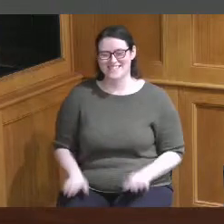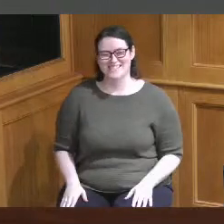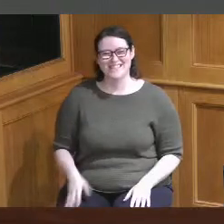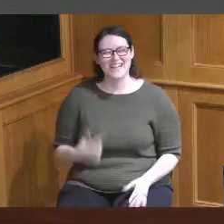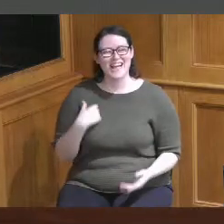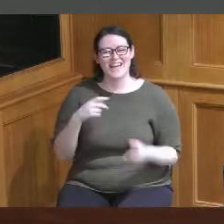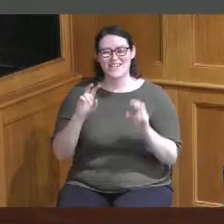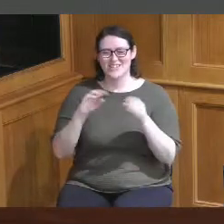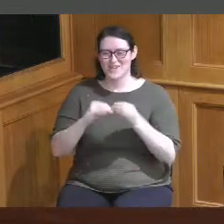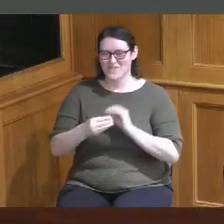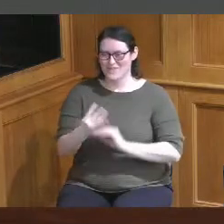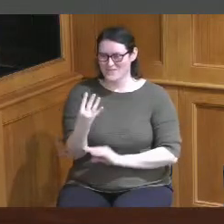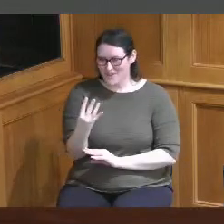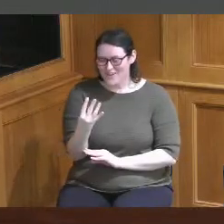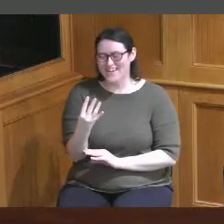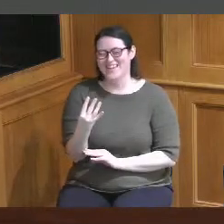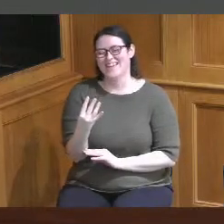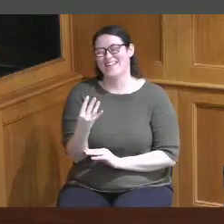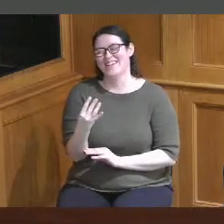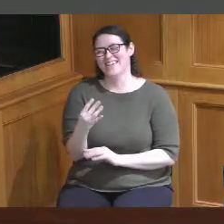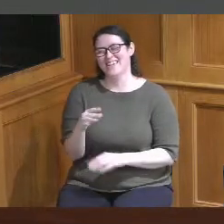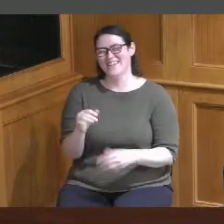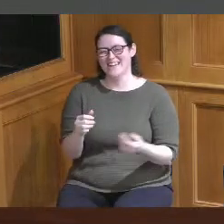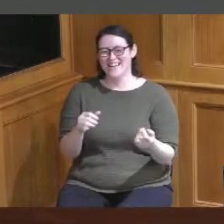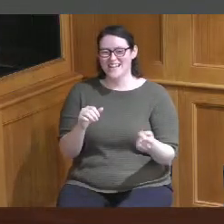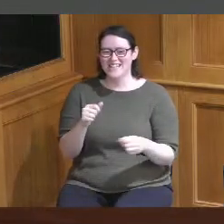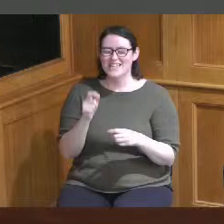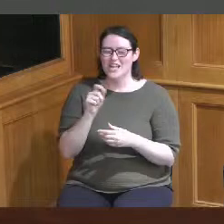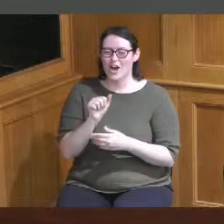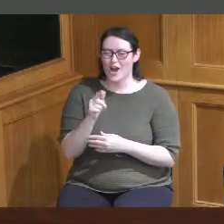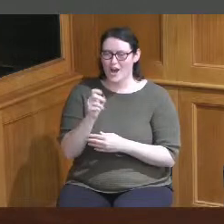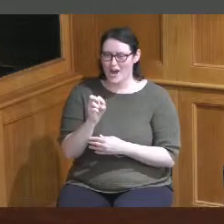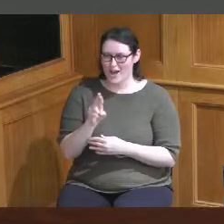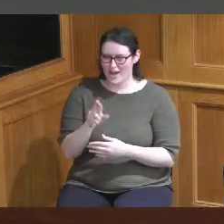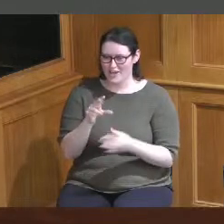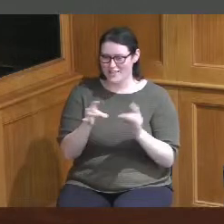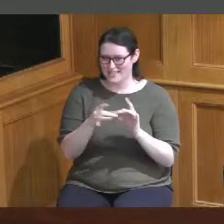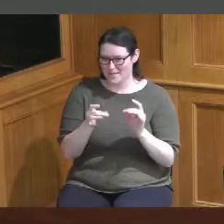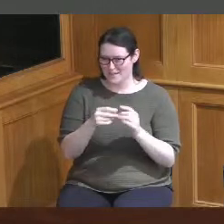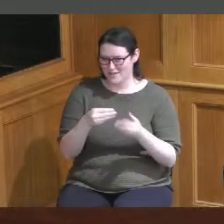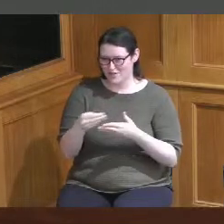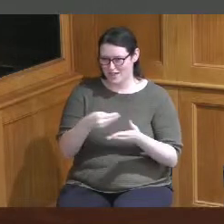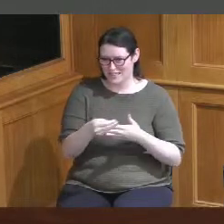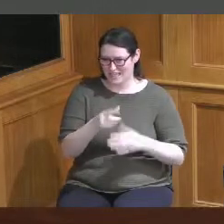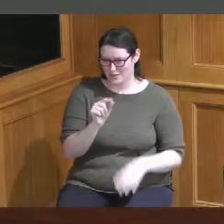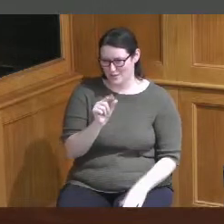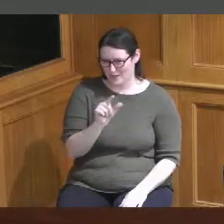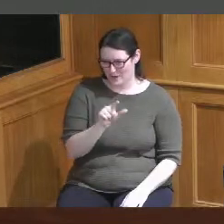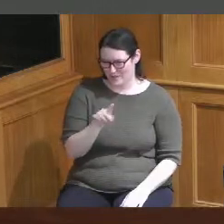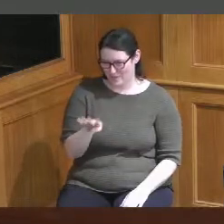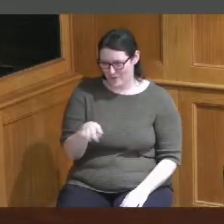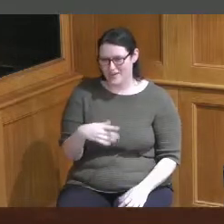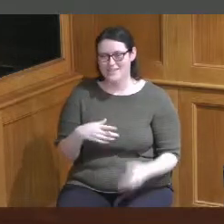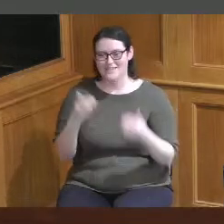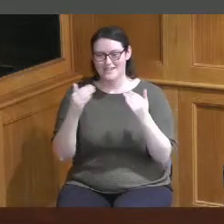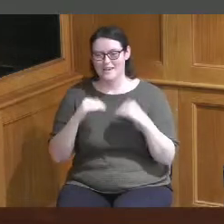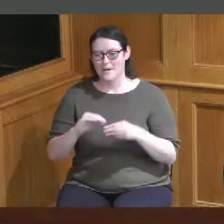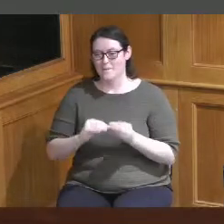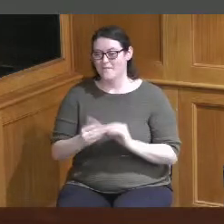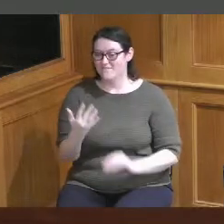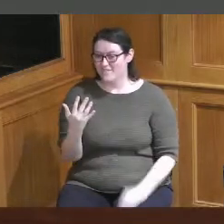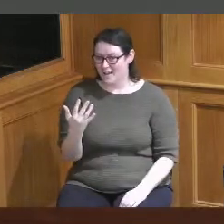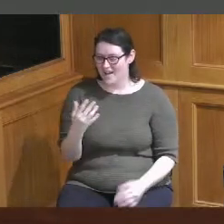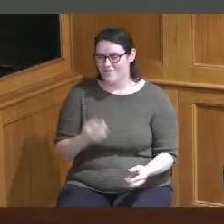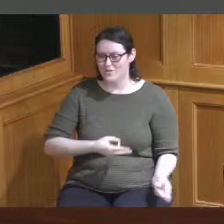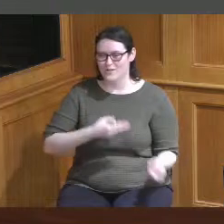Item number 4 on your agenda is the auditor's statement of transactions for October of 24. Item number 5 is